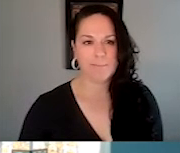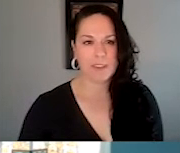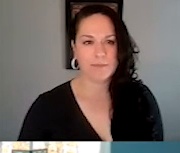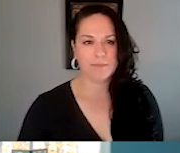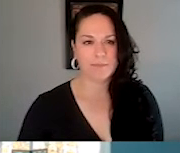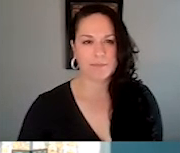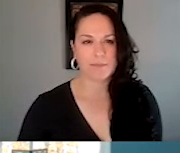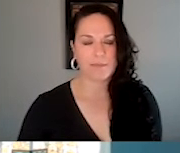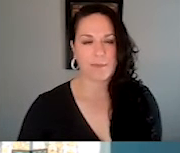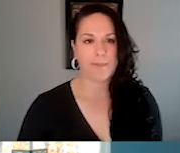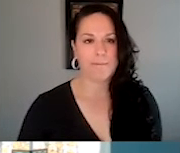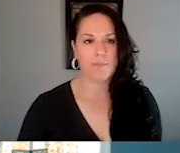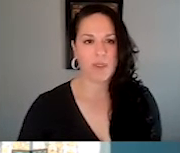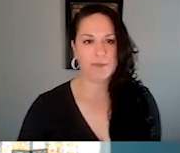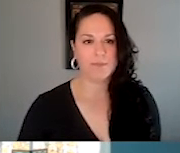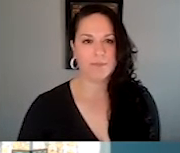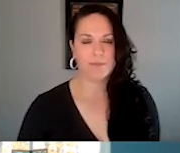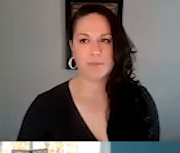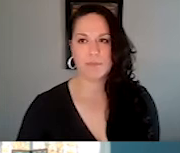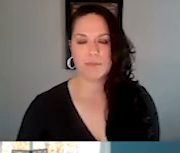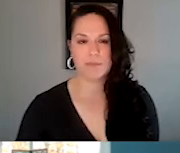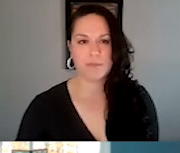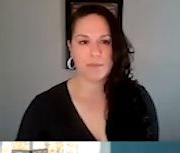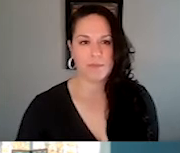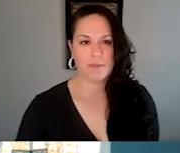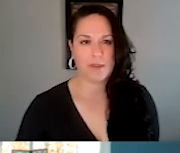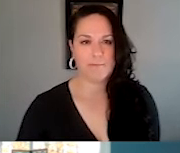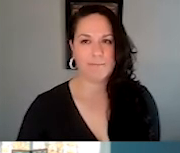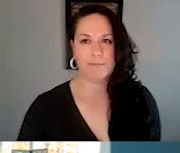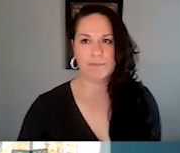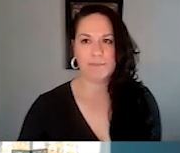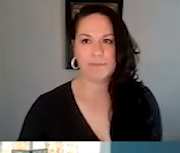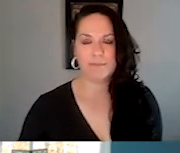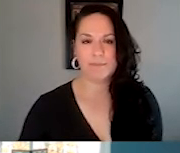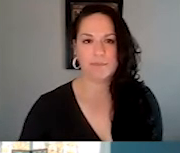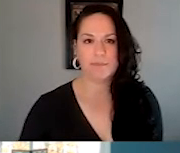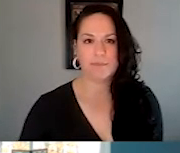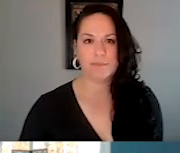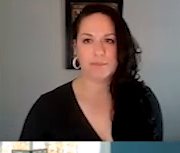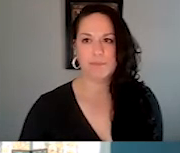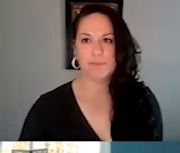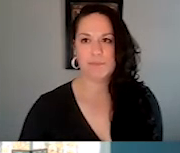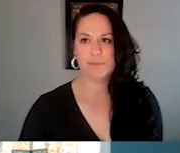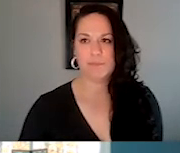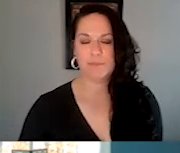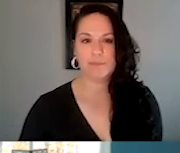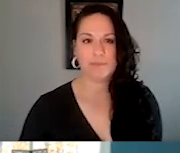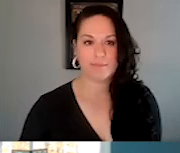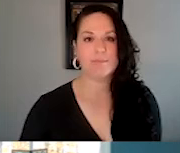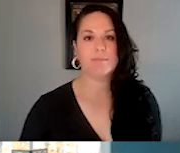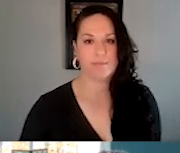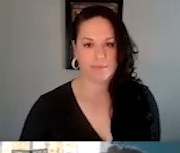here are just examples of scans that people have sent us from around the country so that we can